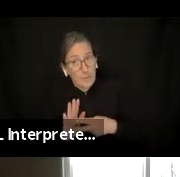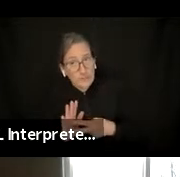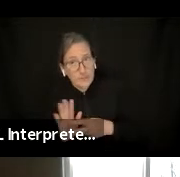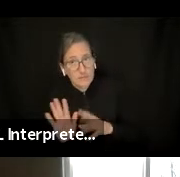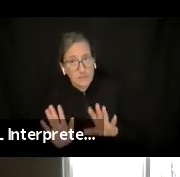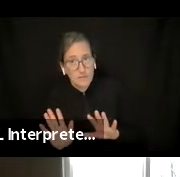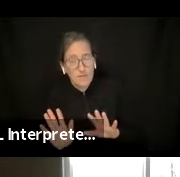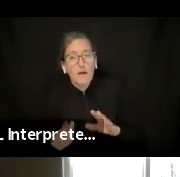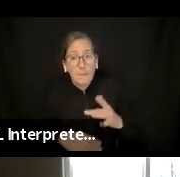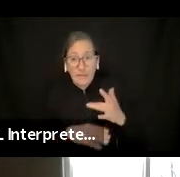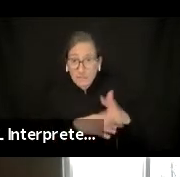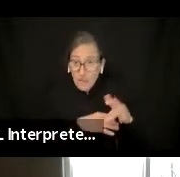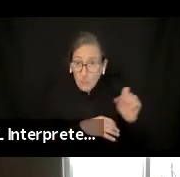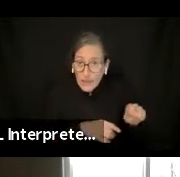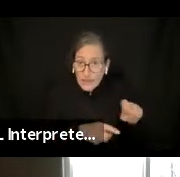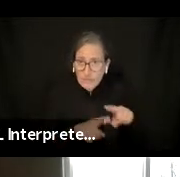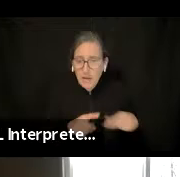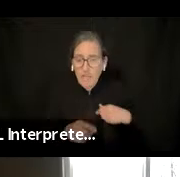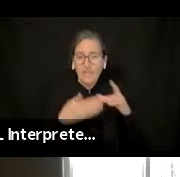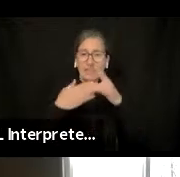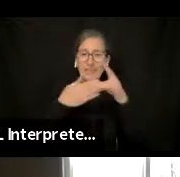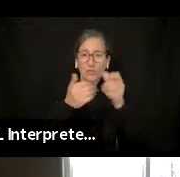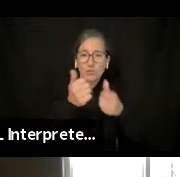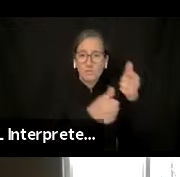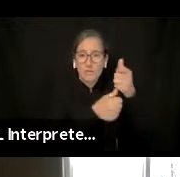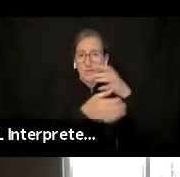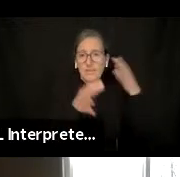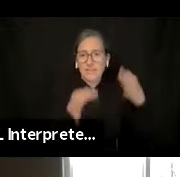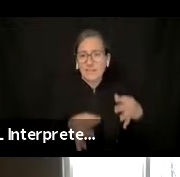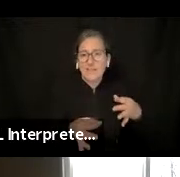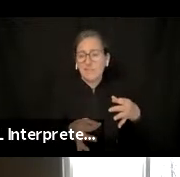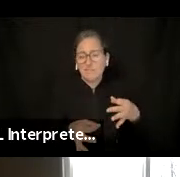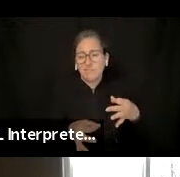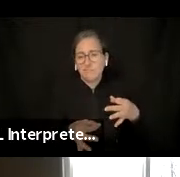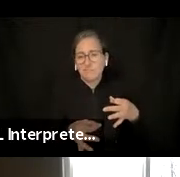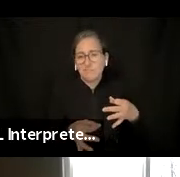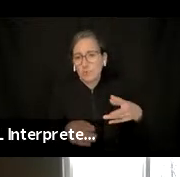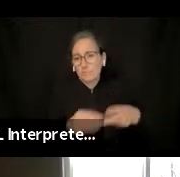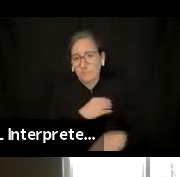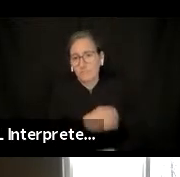just, it was a decision made by leadership. Yeah.